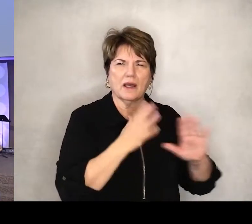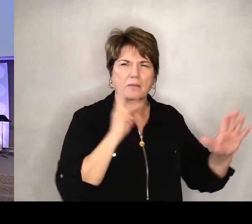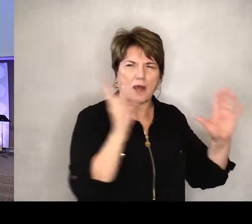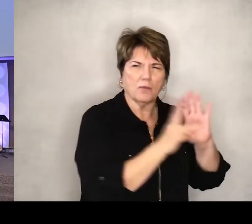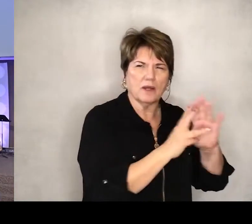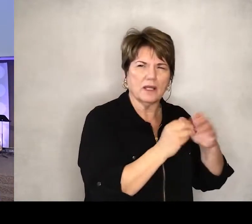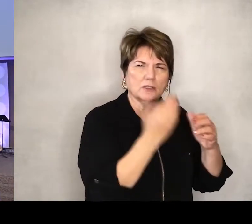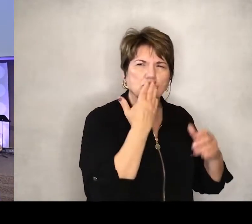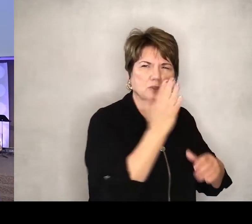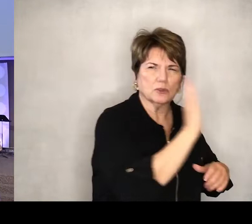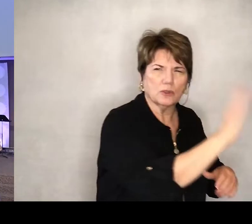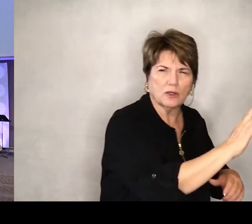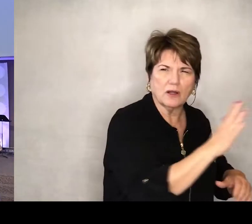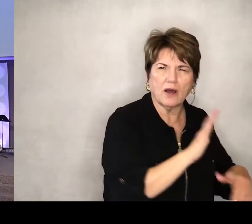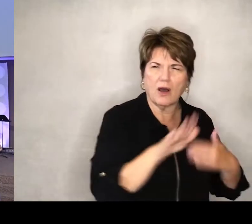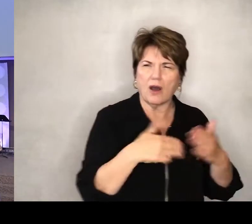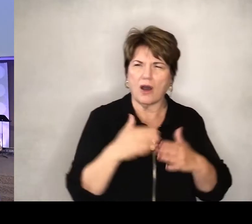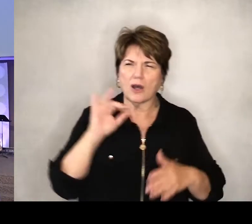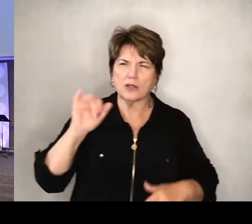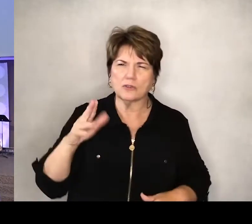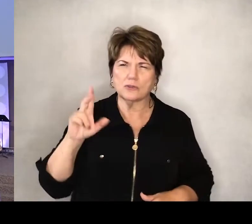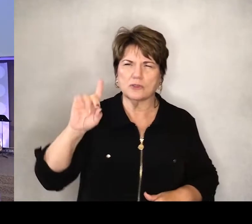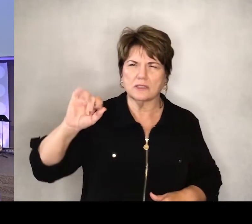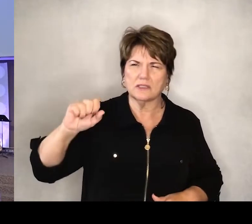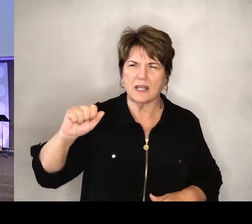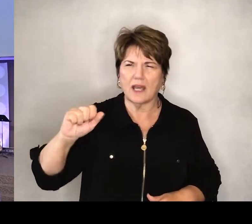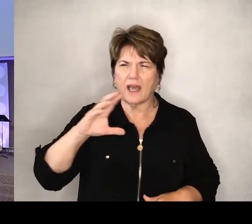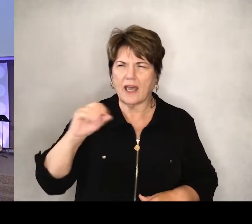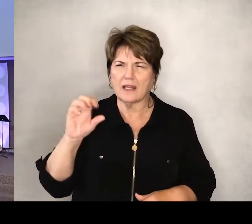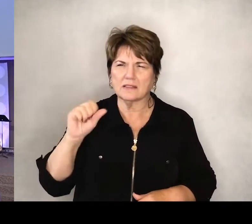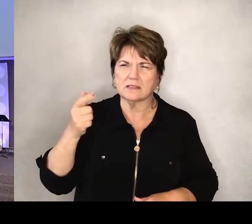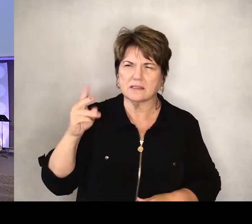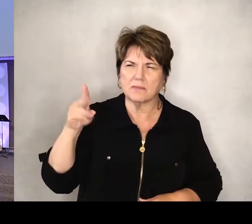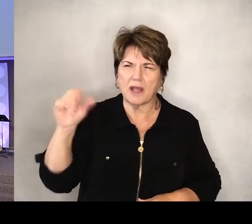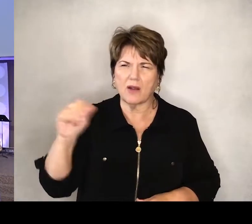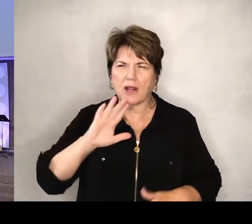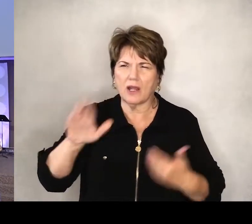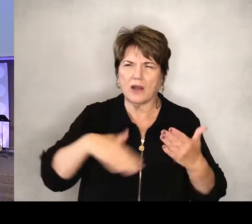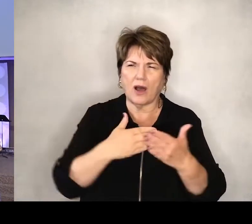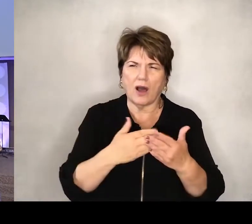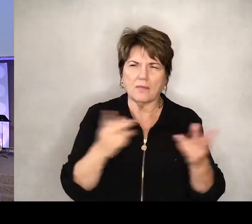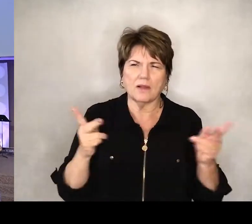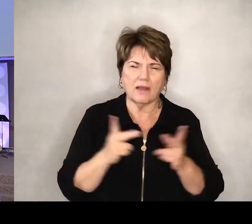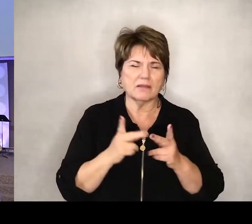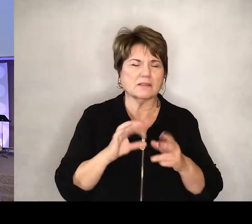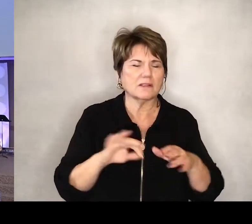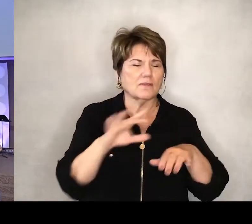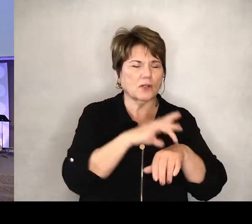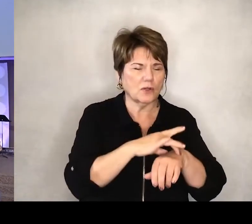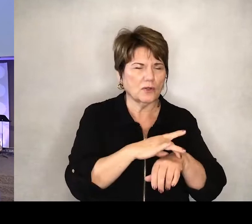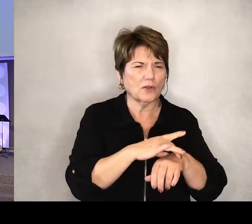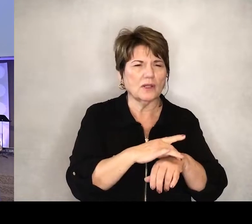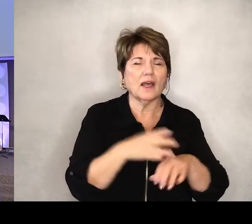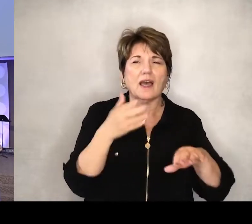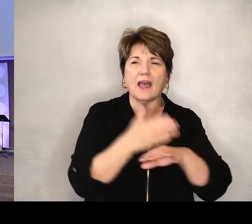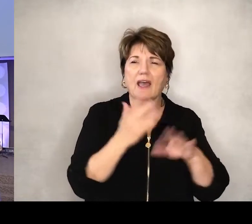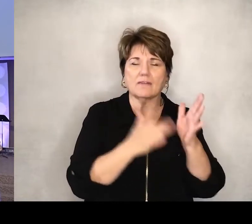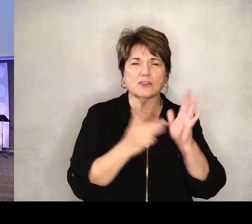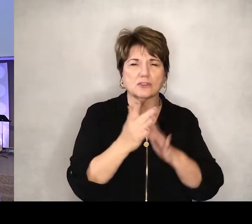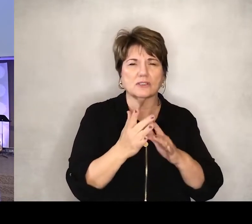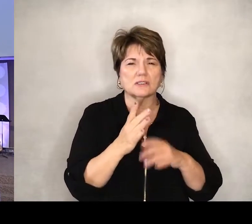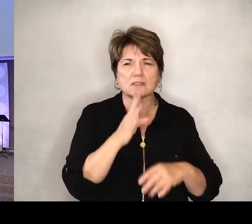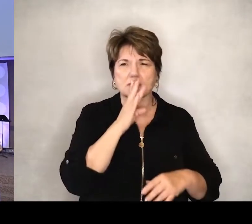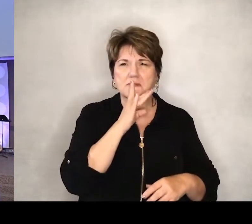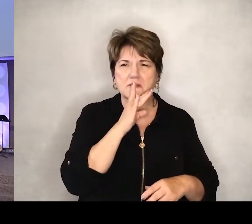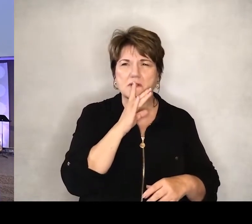in Jerusalem and in all Judea and Samaria and to the ends of the earth." After he said this,